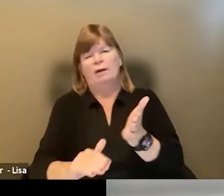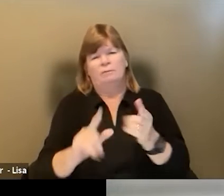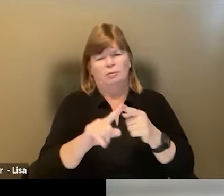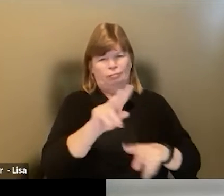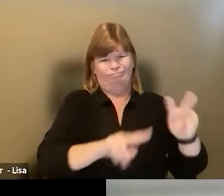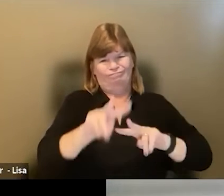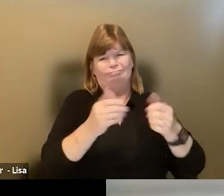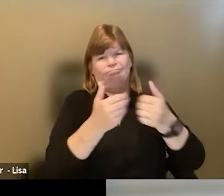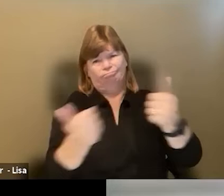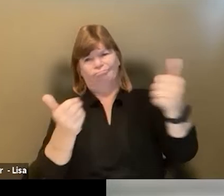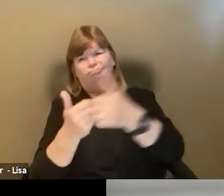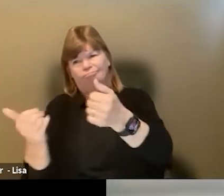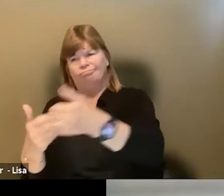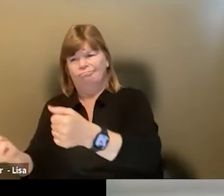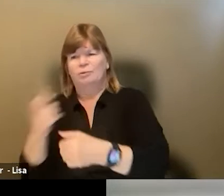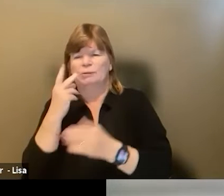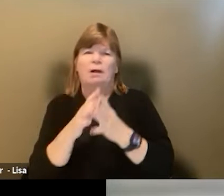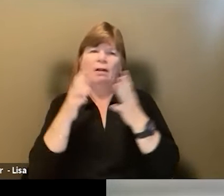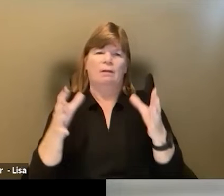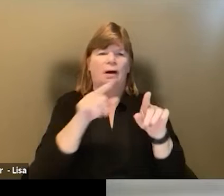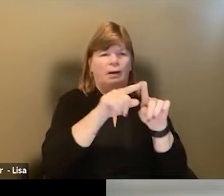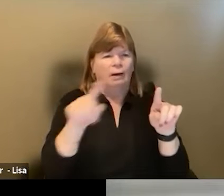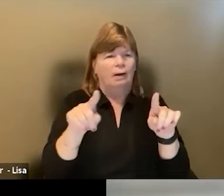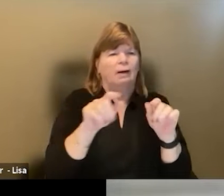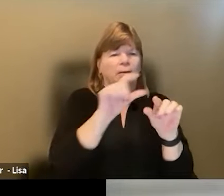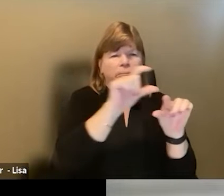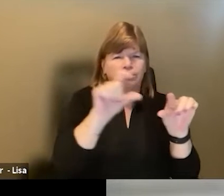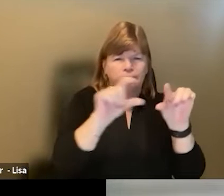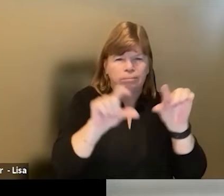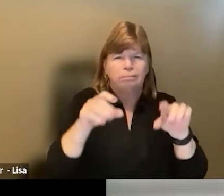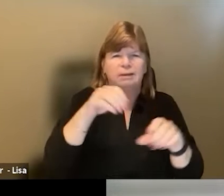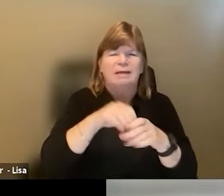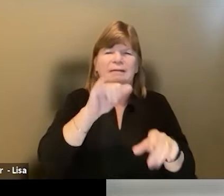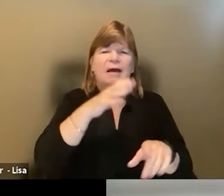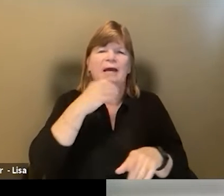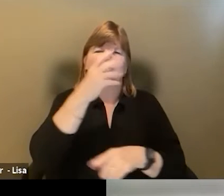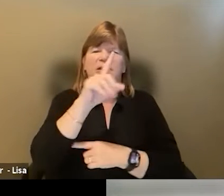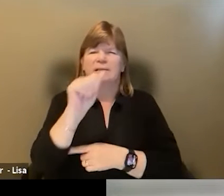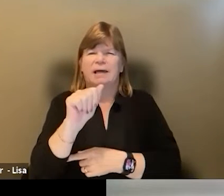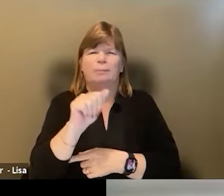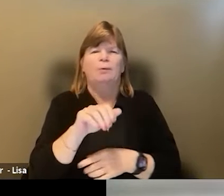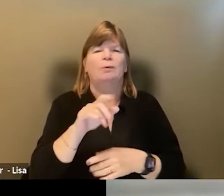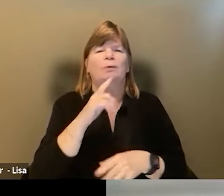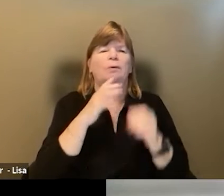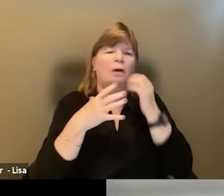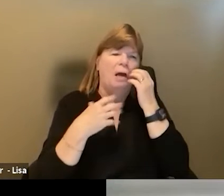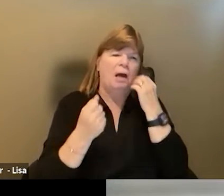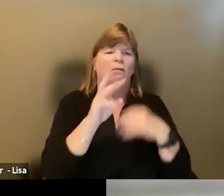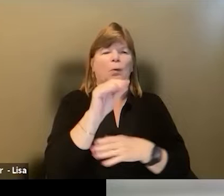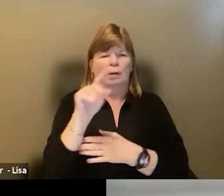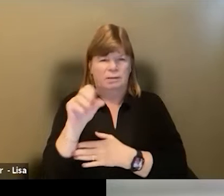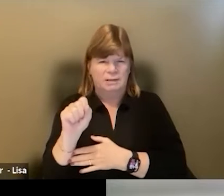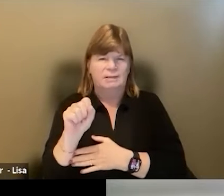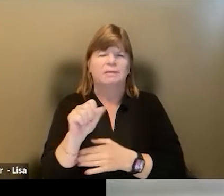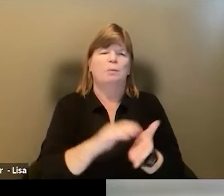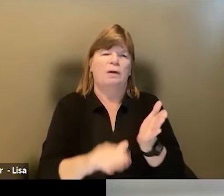review. So you'll see a lot of letters here within the aged and disabled waiver, the health and wellness waiver, the